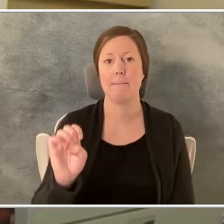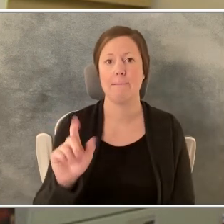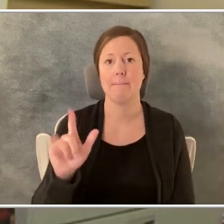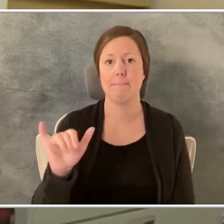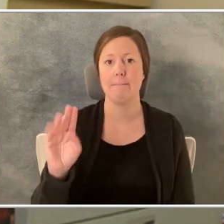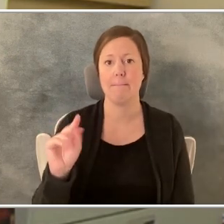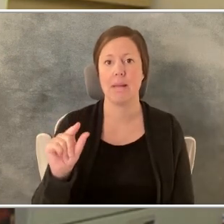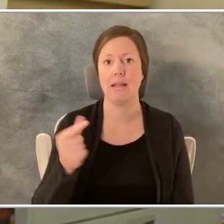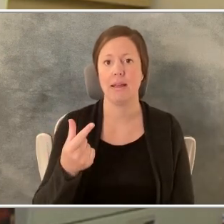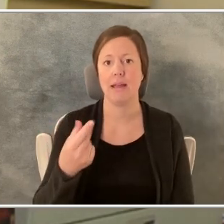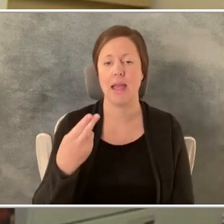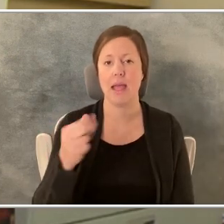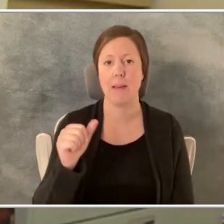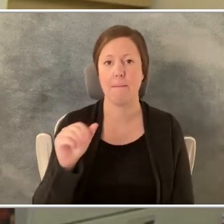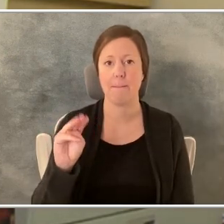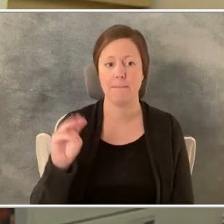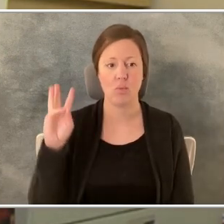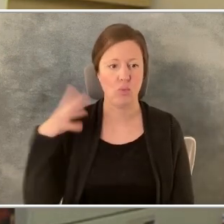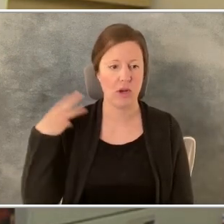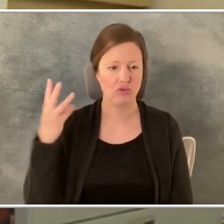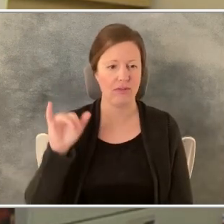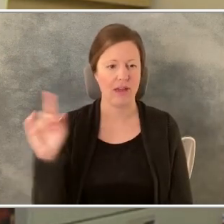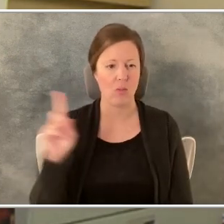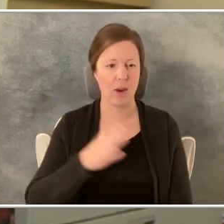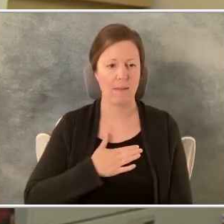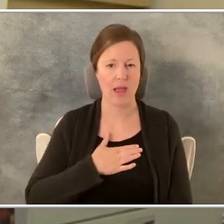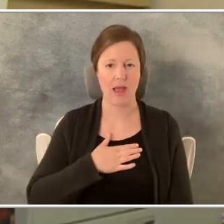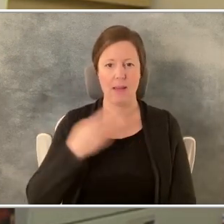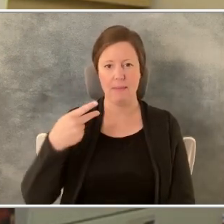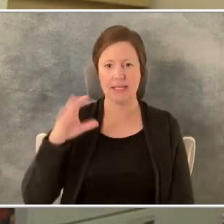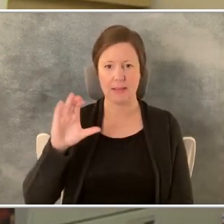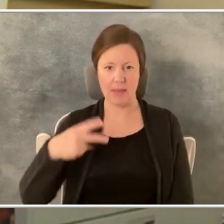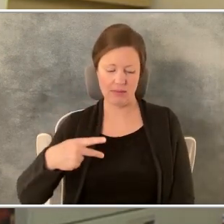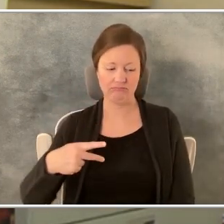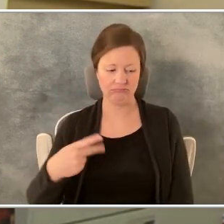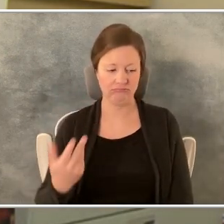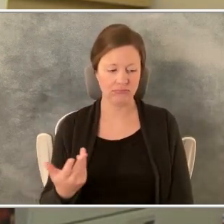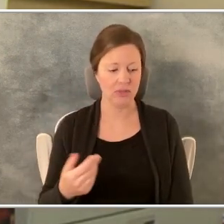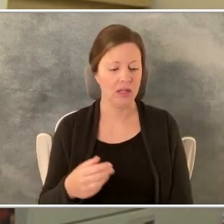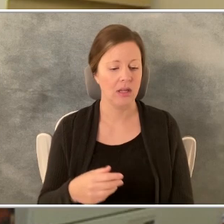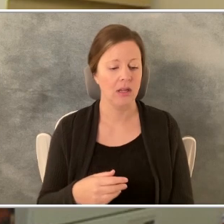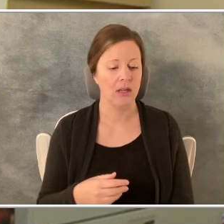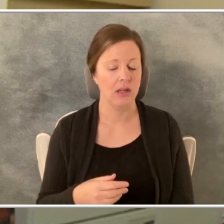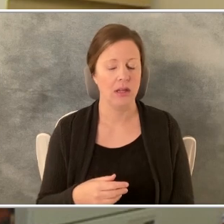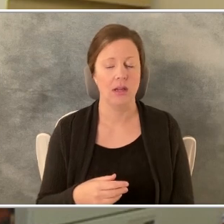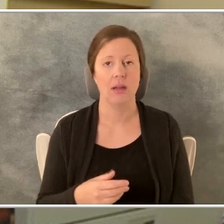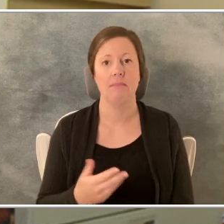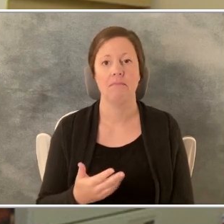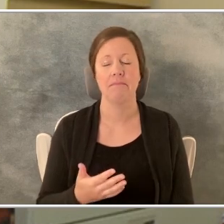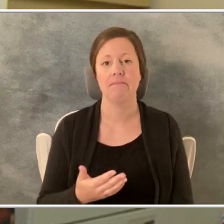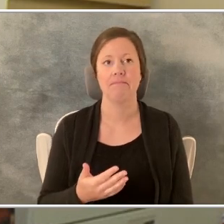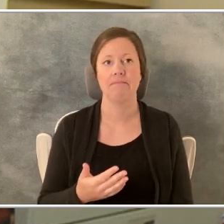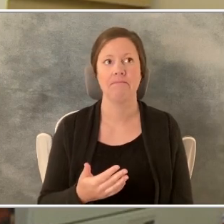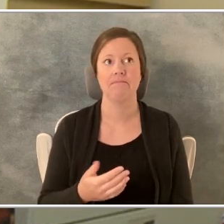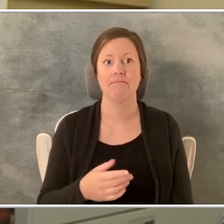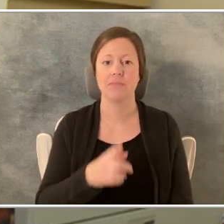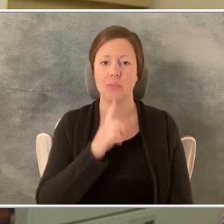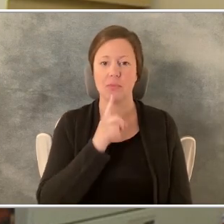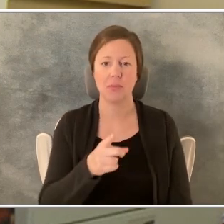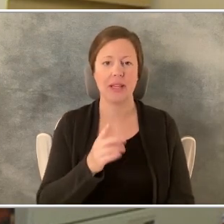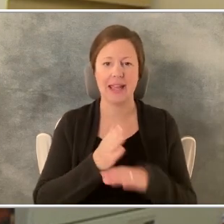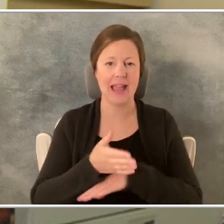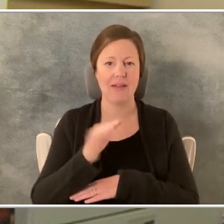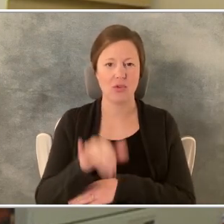primary care is at. And from there, my pathway was kind of maybe abnormal